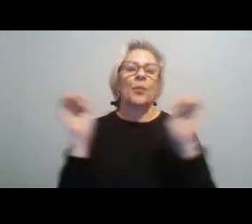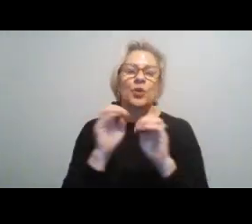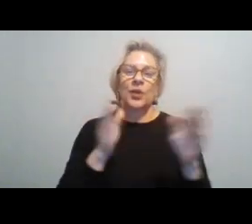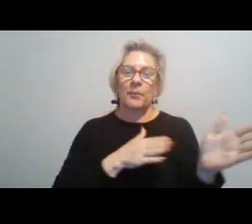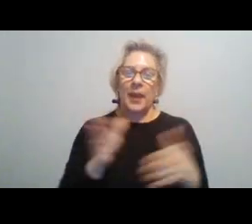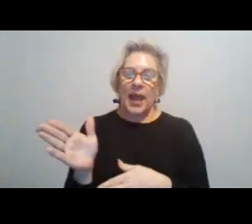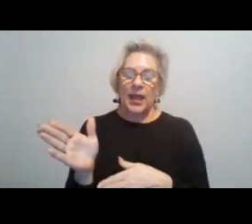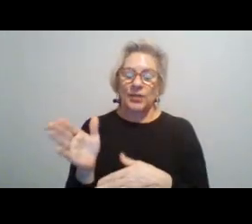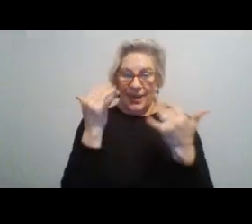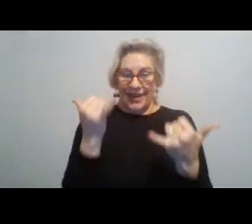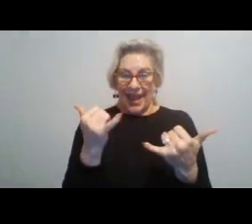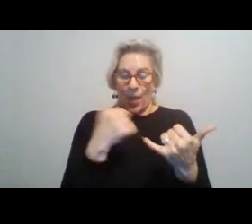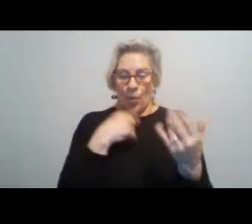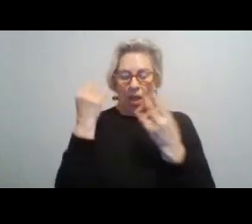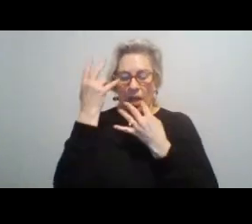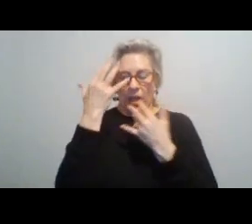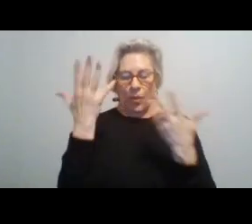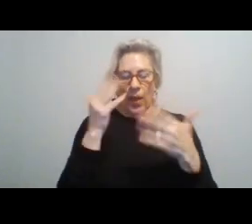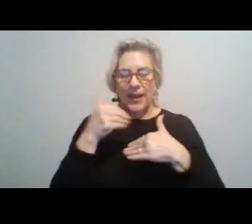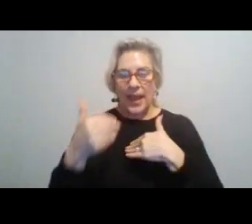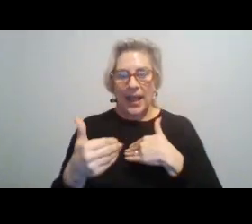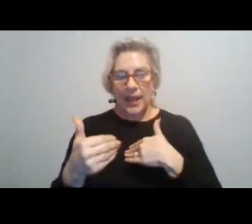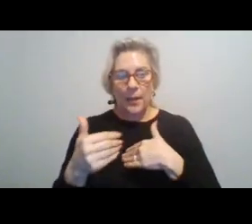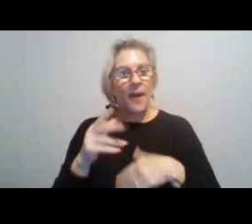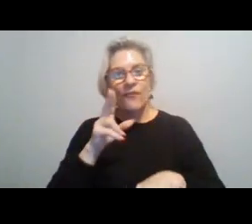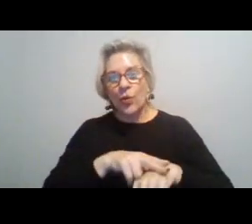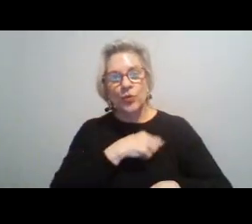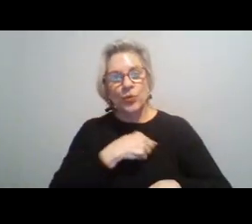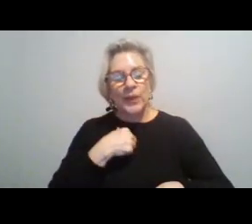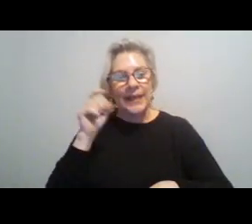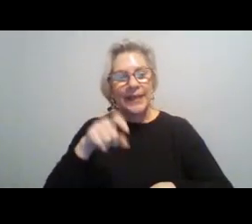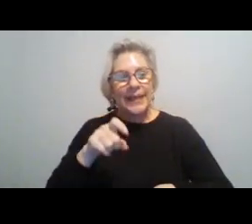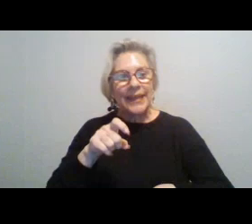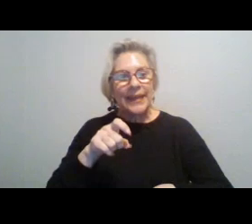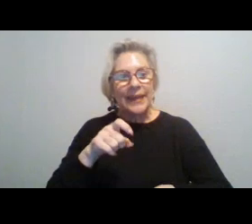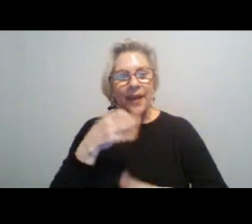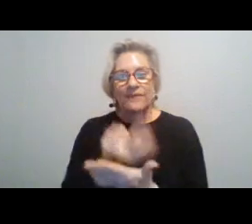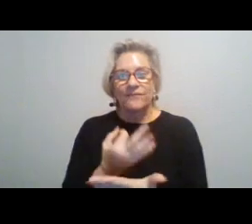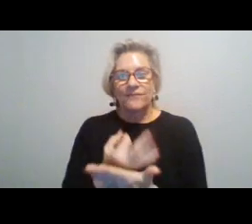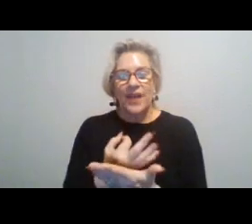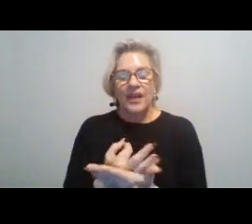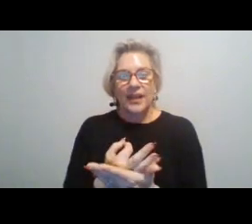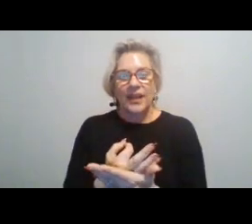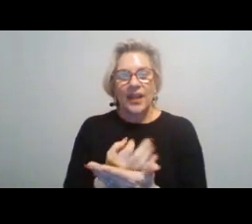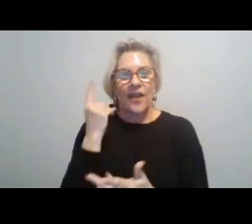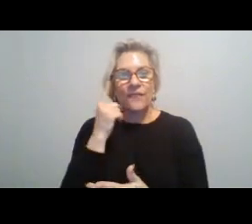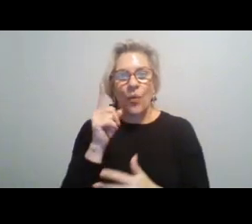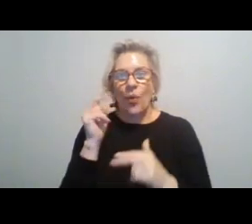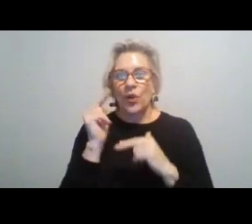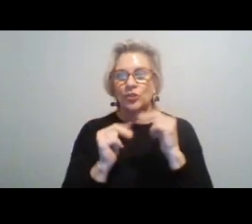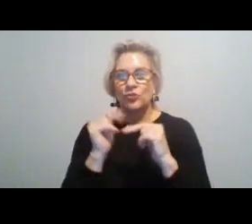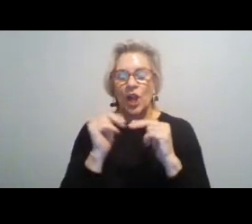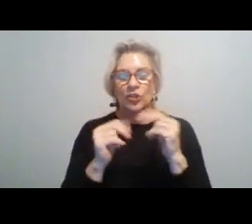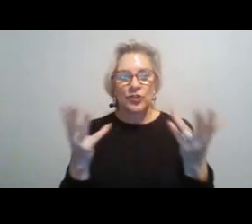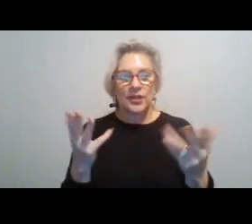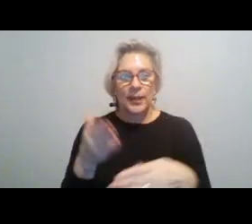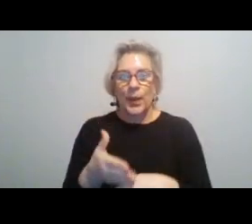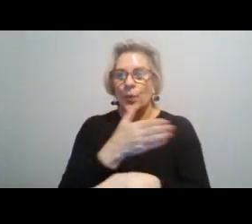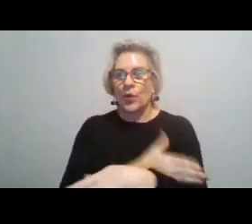really think about. So we ultimately need funding to accelerate these constructions of these critically needed evacuation